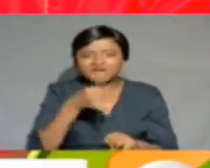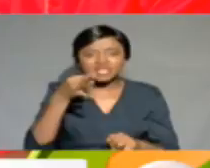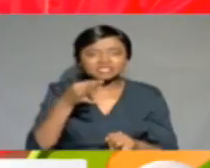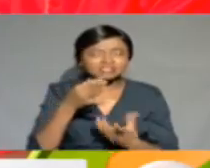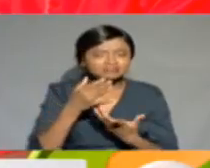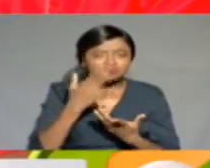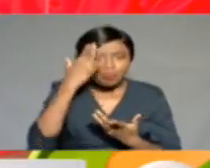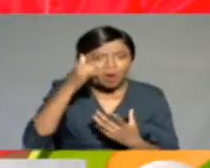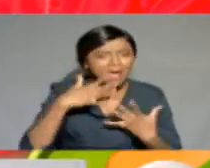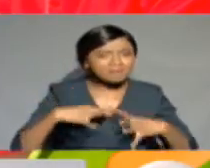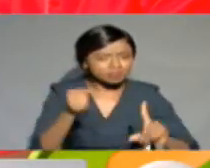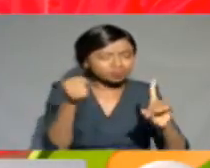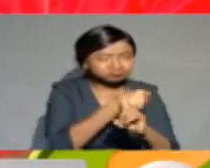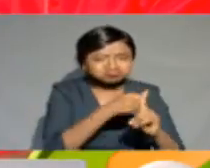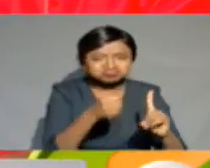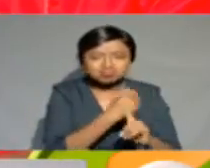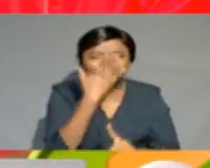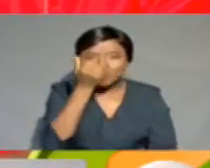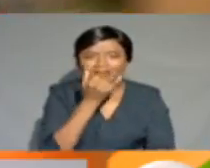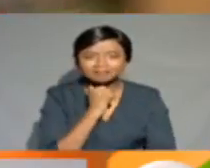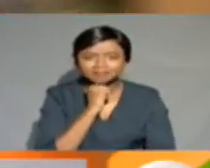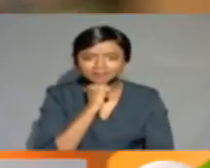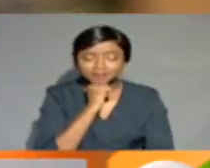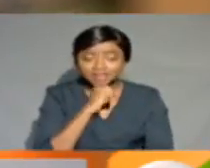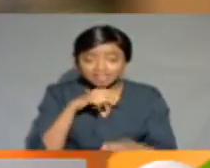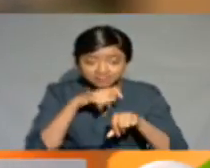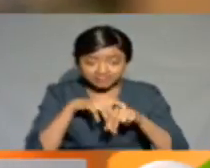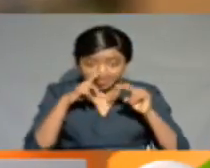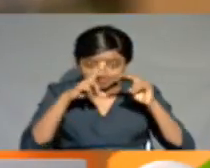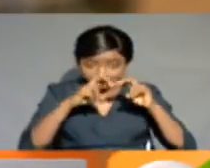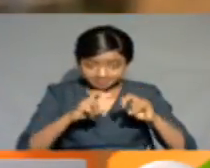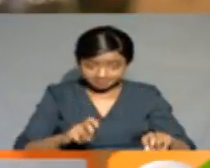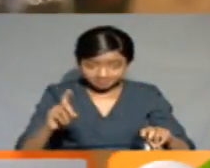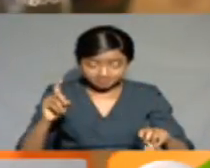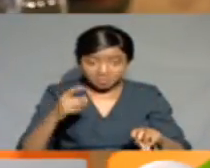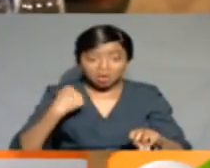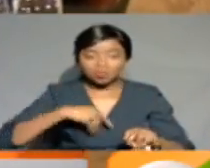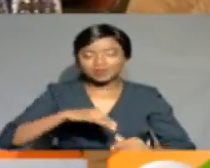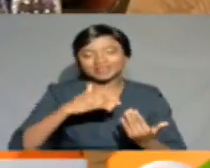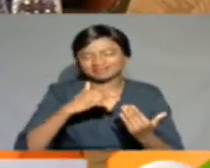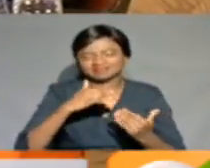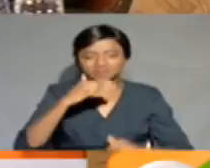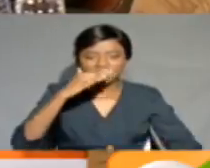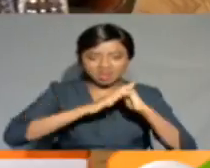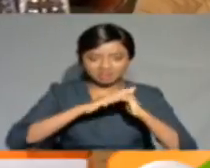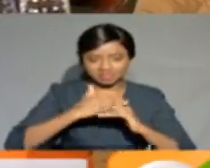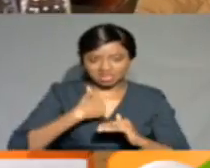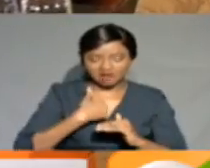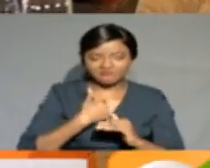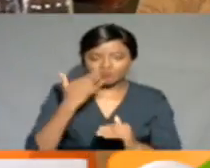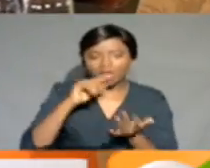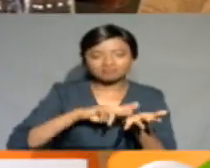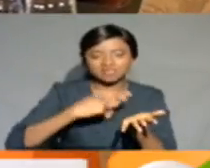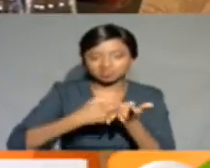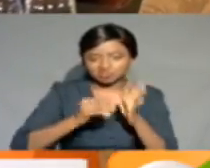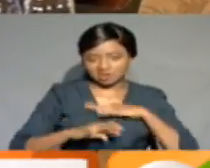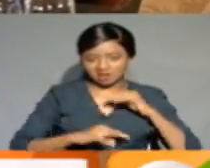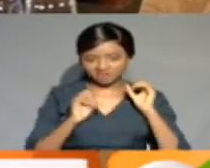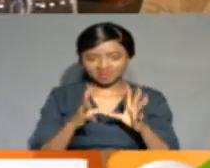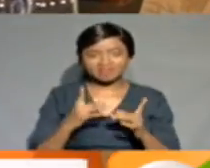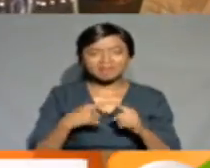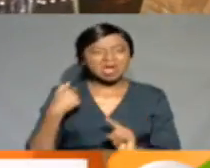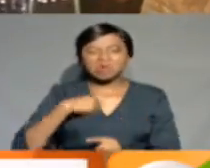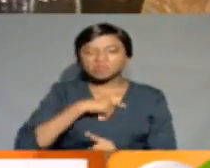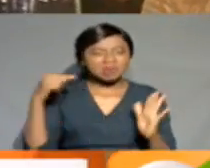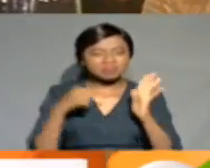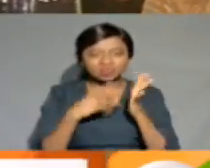was inspiring this bullying? Well, when we did the study, we were limited by resources, but we just wanted to